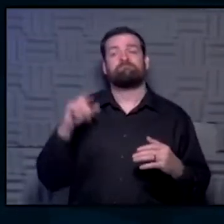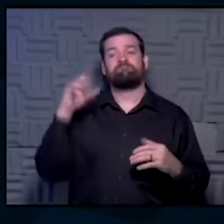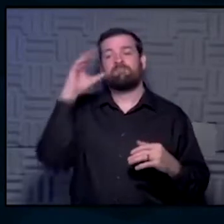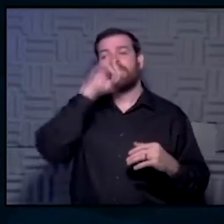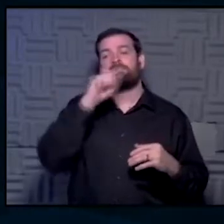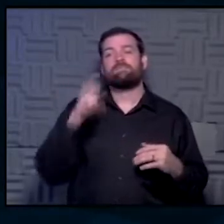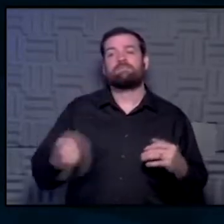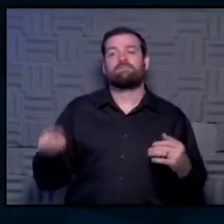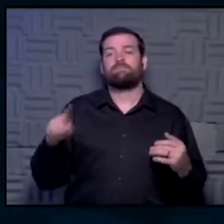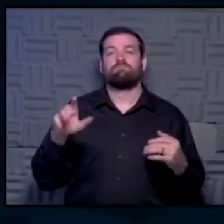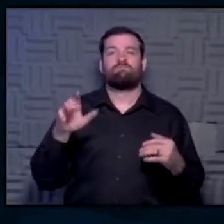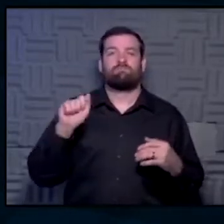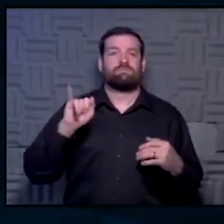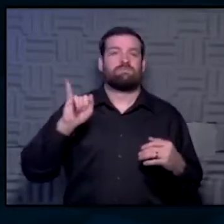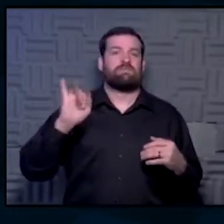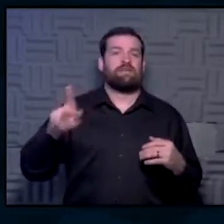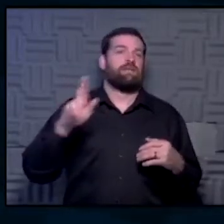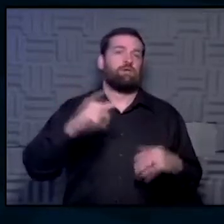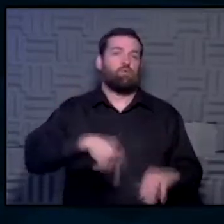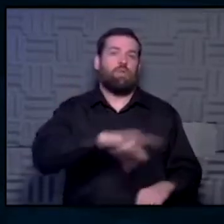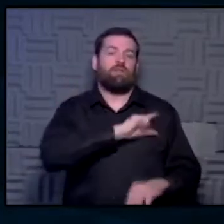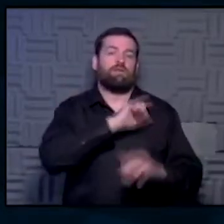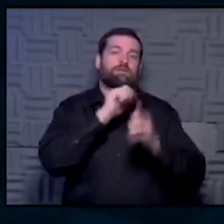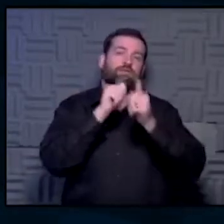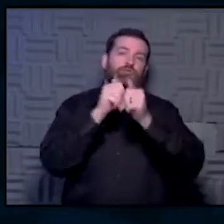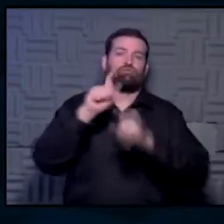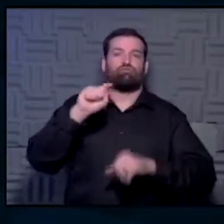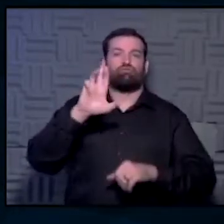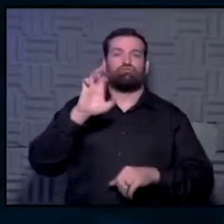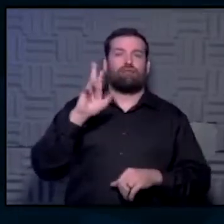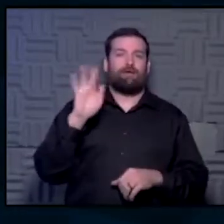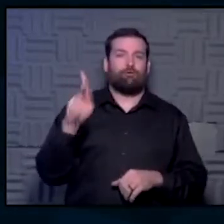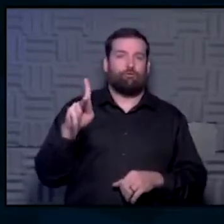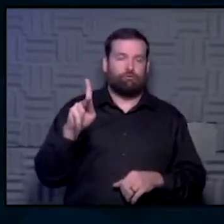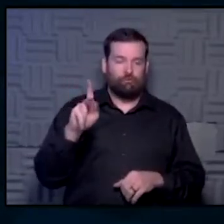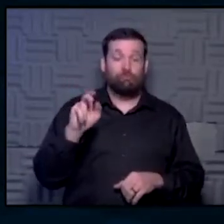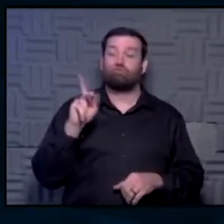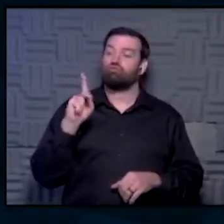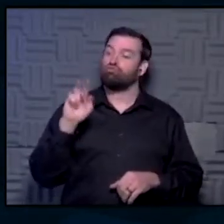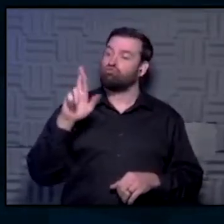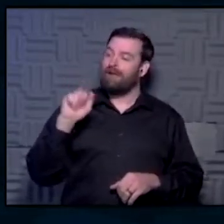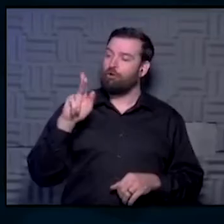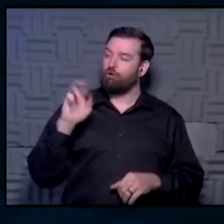a air quality tracker about 30 miles west of here, and it's higher than it's been in a long